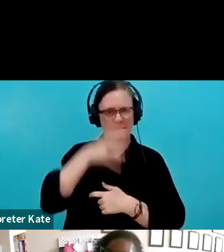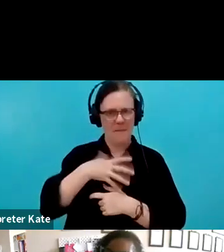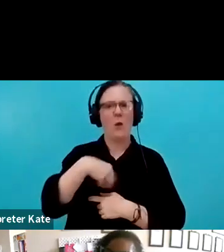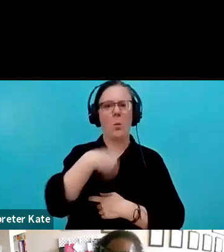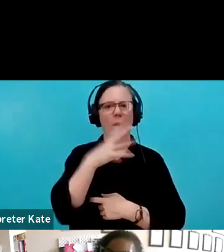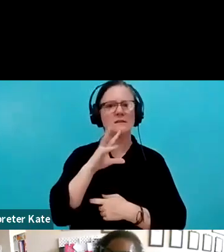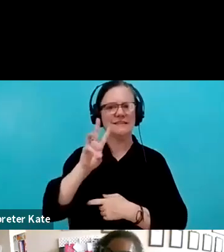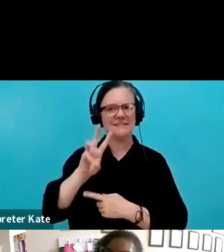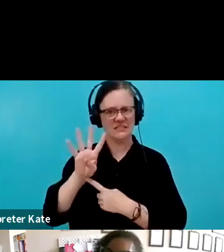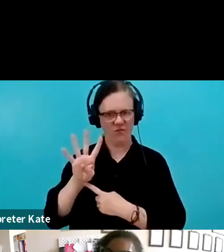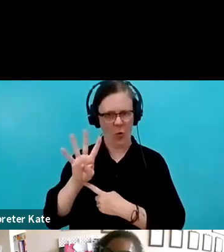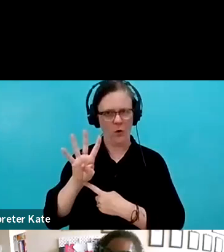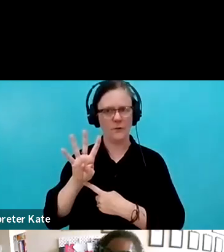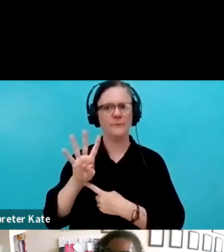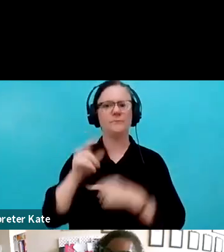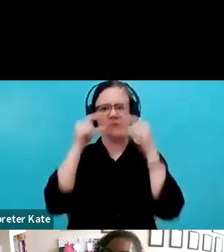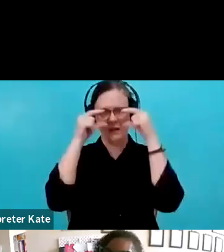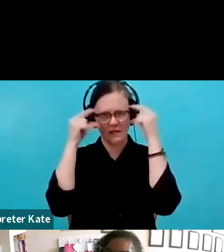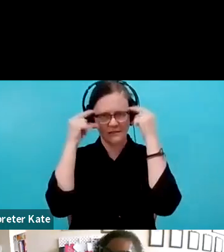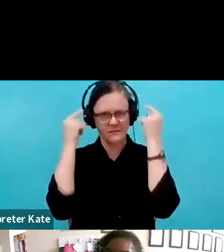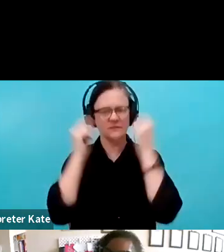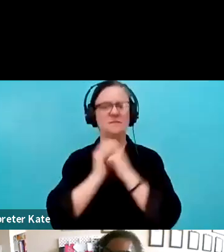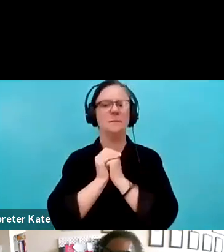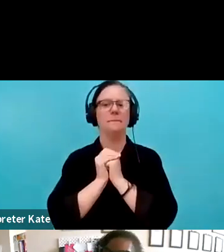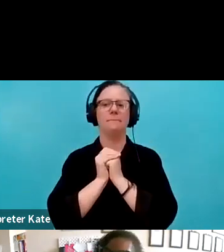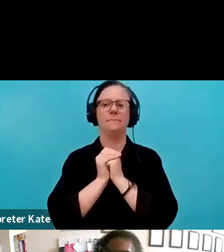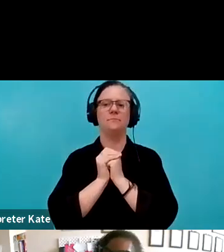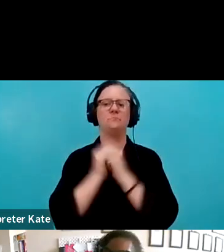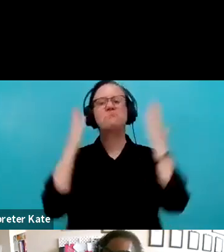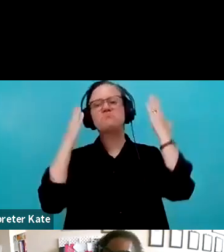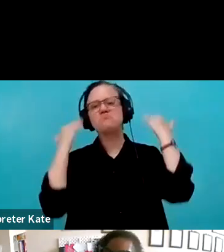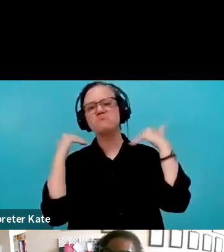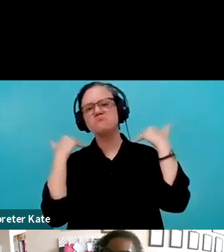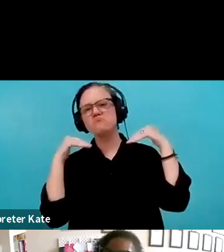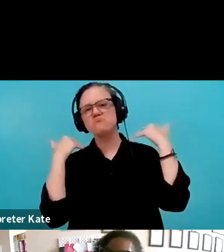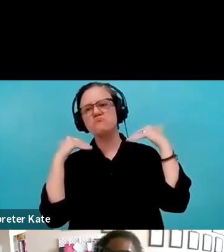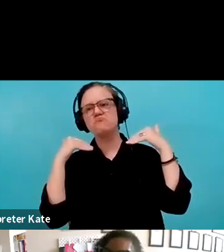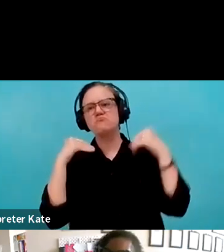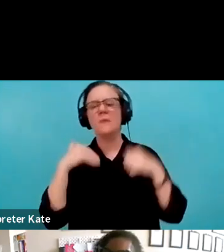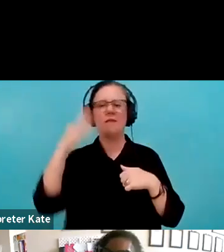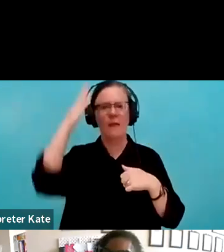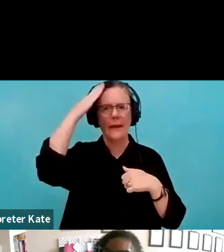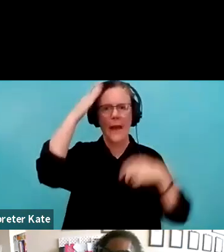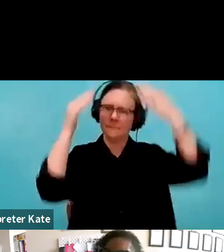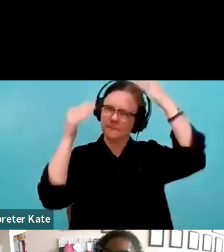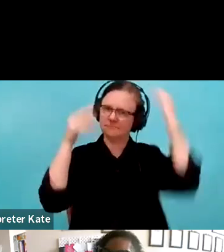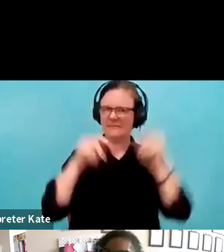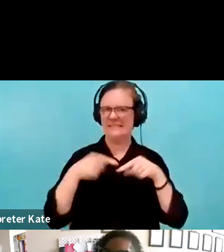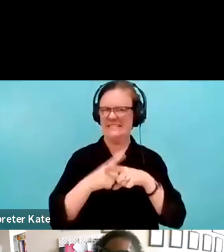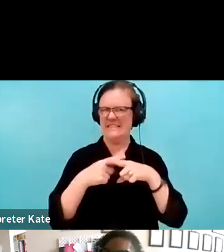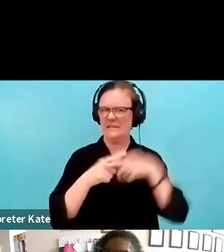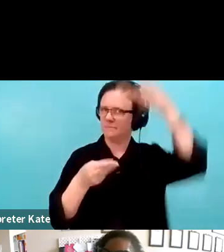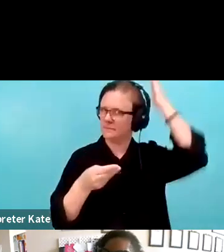man wearing glasses. I've got longish hair and I've got a knit cap on,